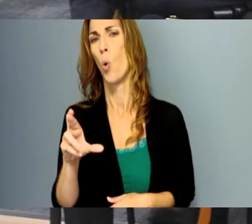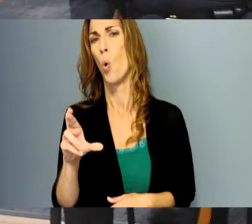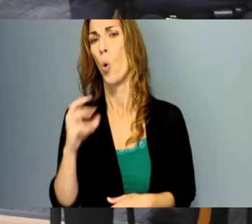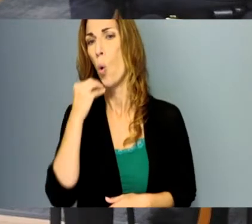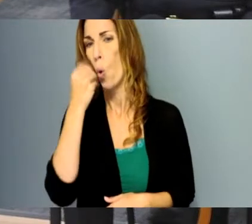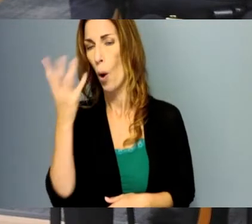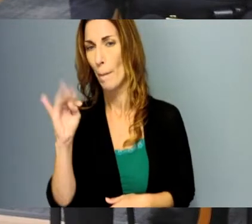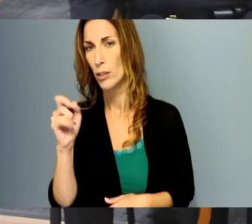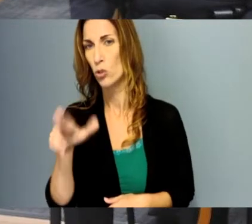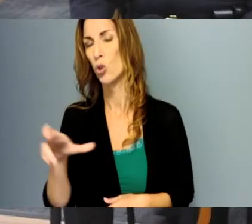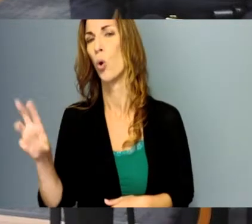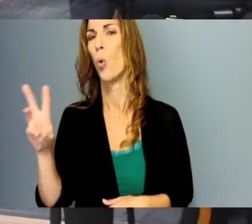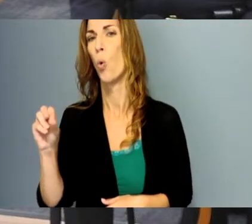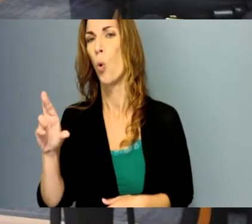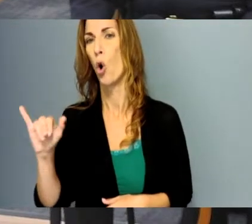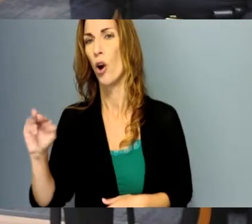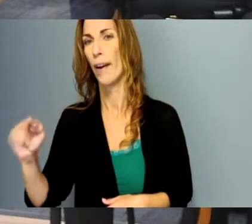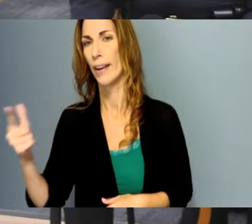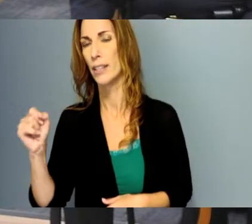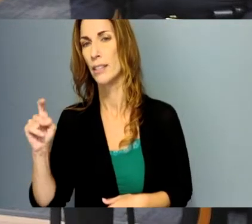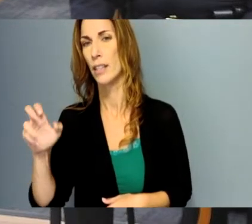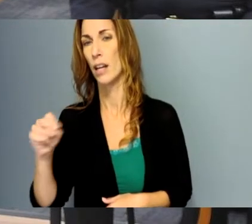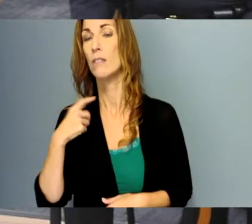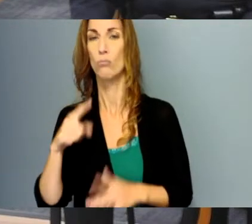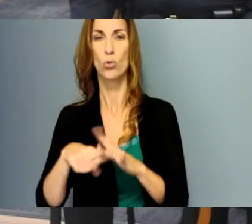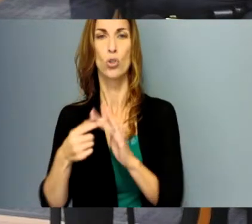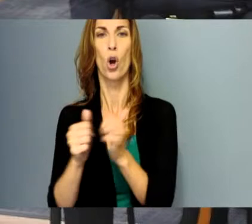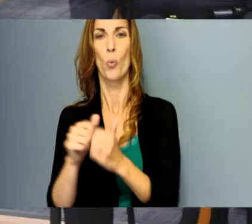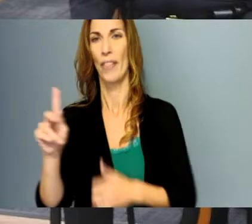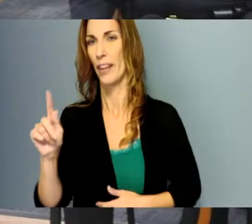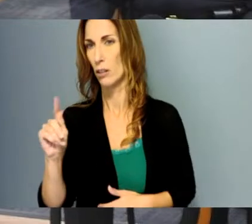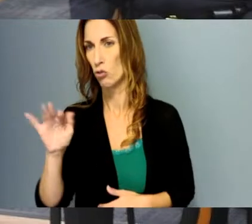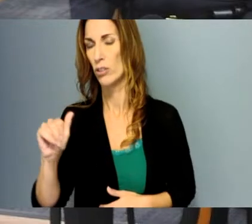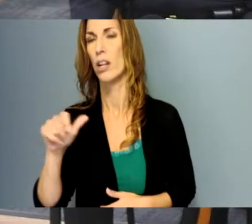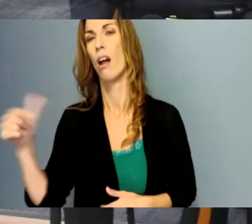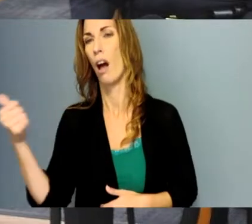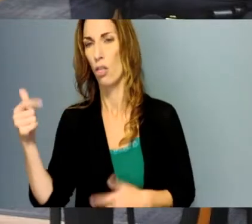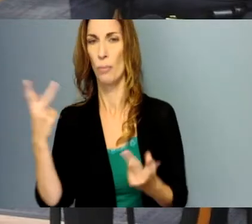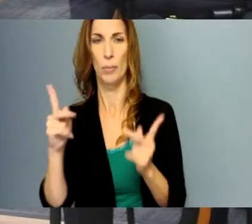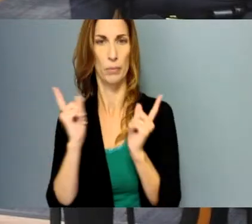Warminster PD launched their programs with Katrina Matoni.